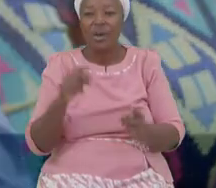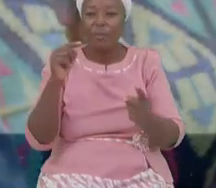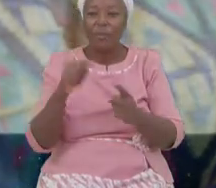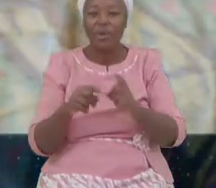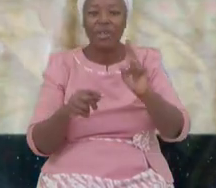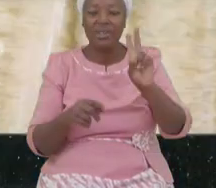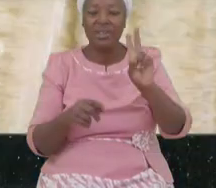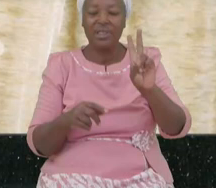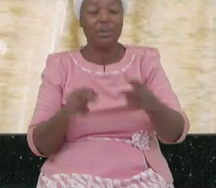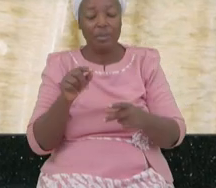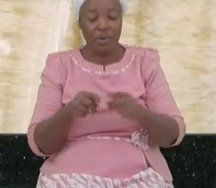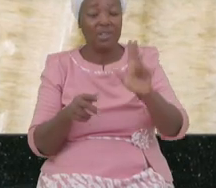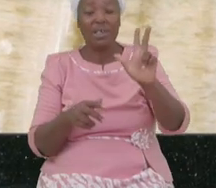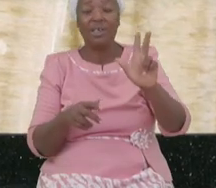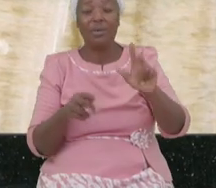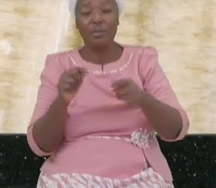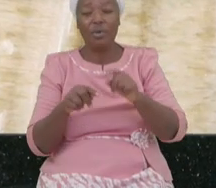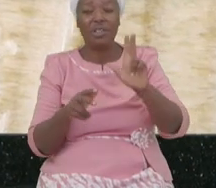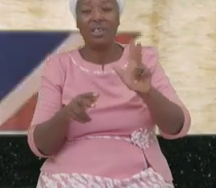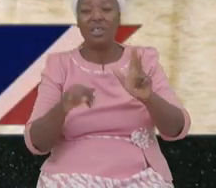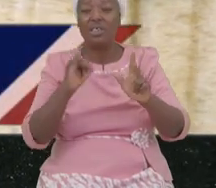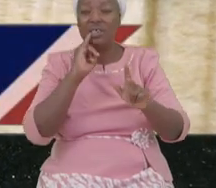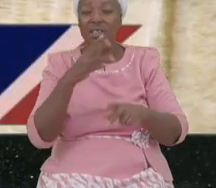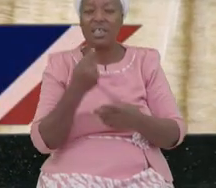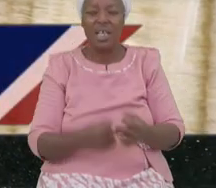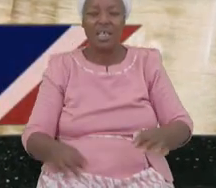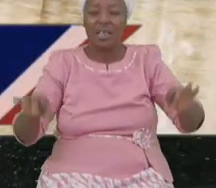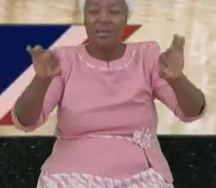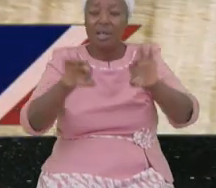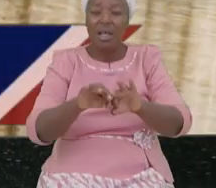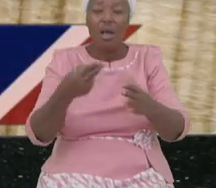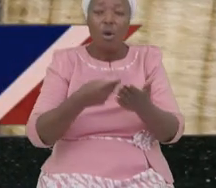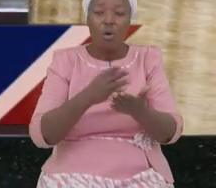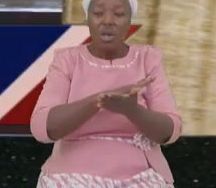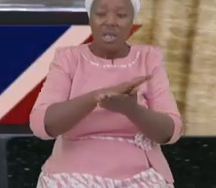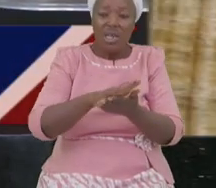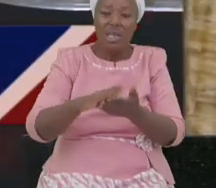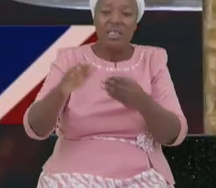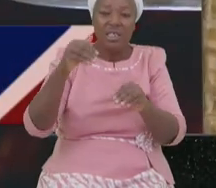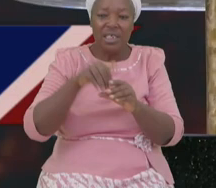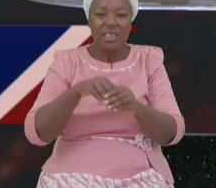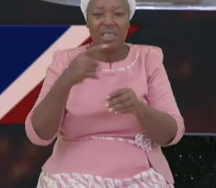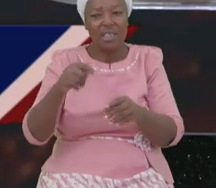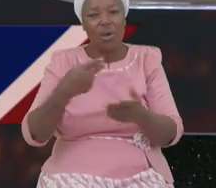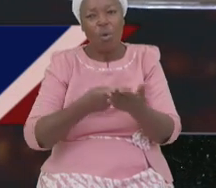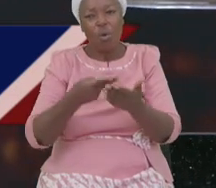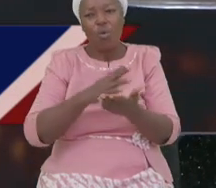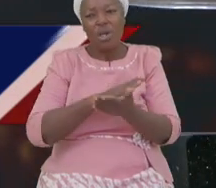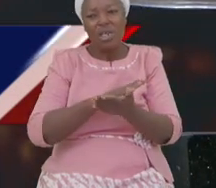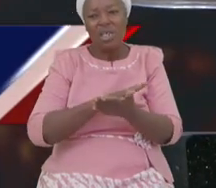three now. Point number three, the crucial holiness in the holy covenant.